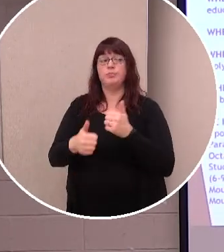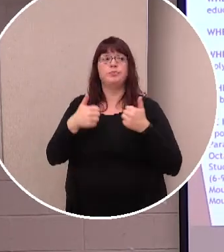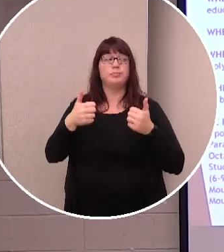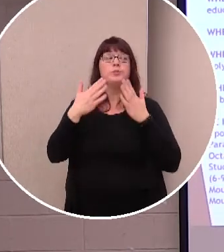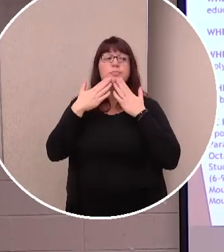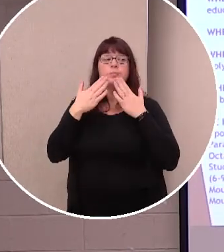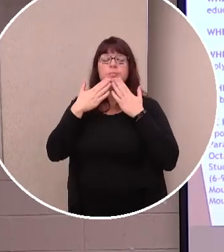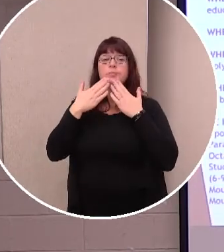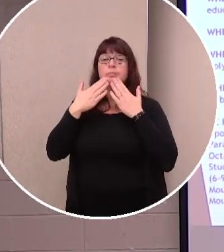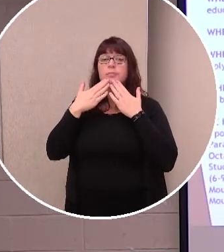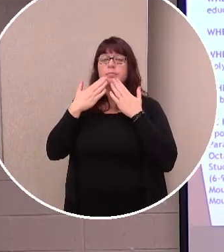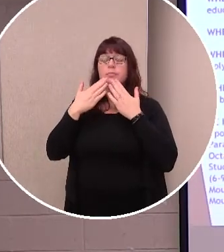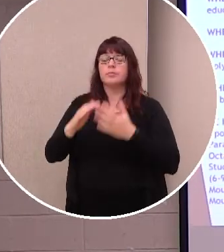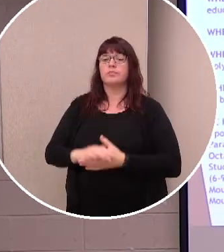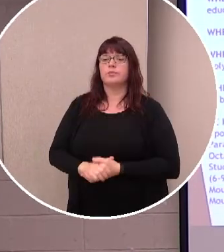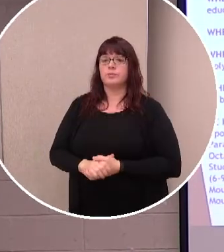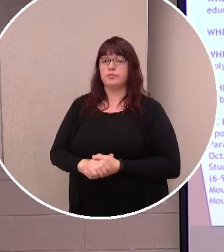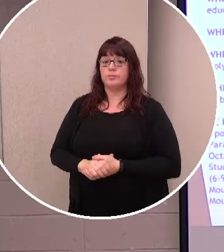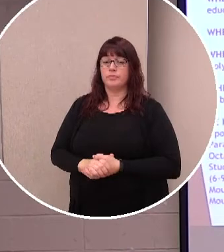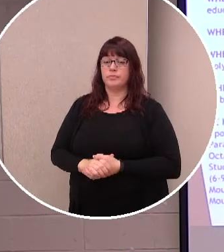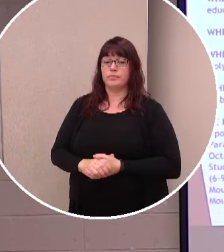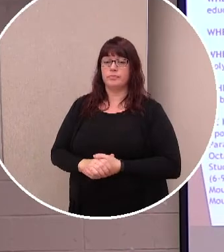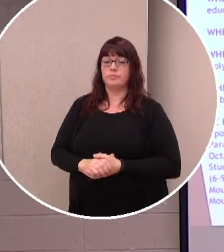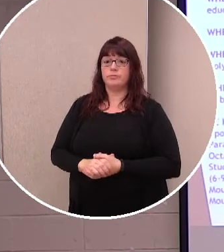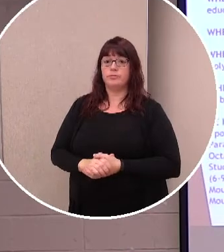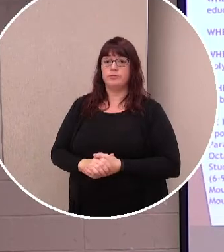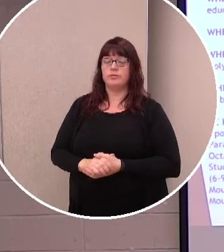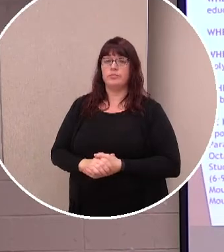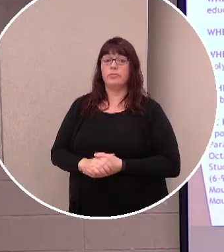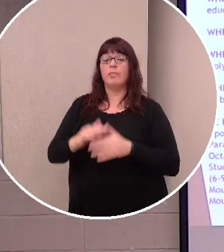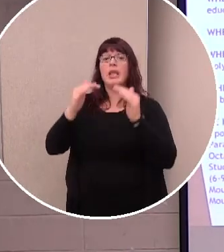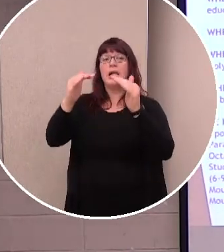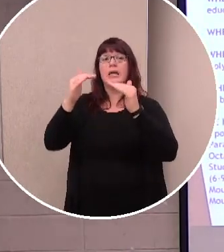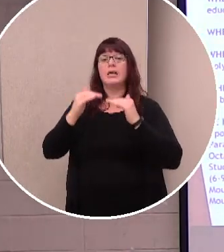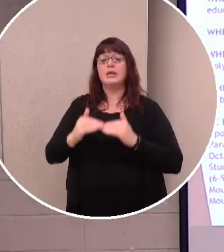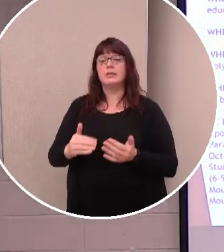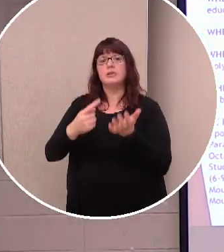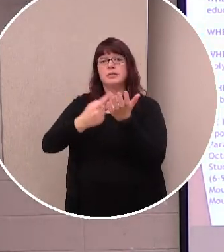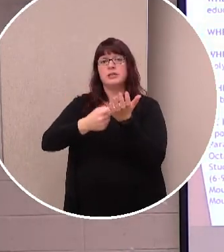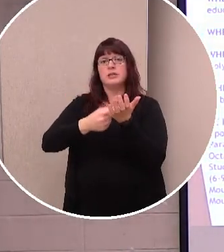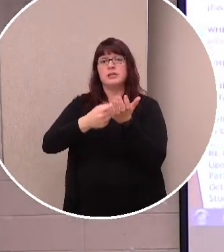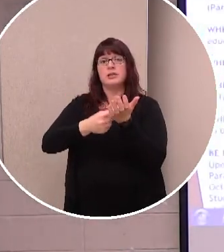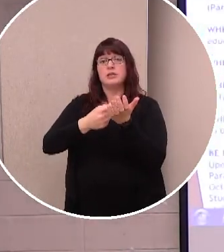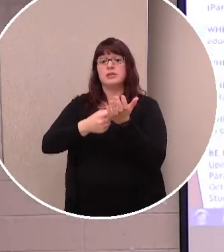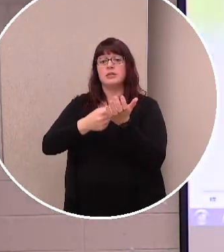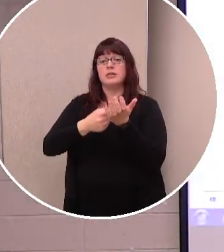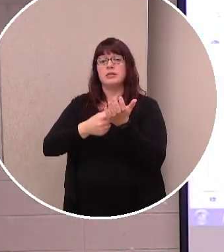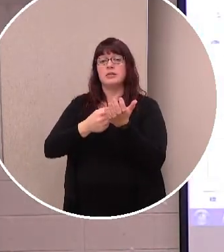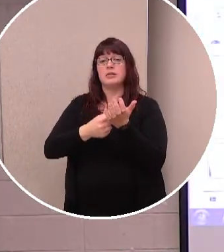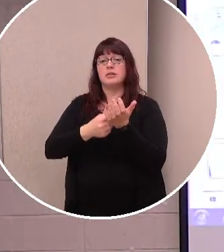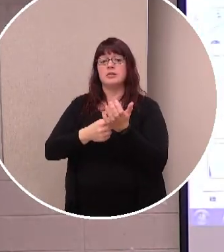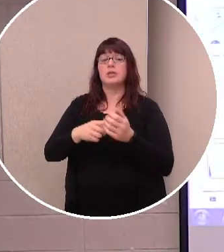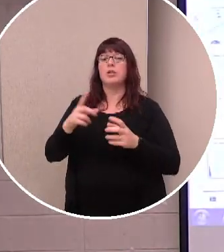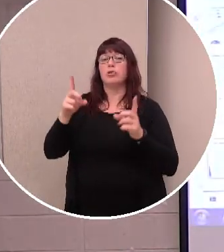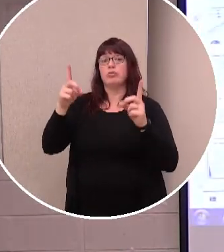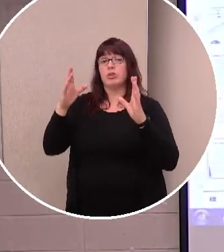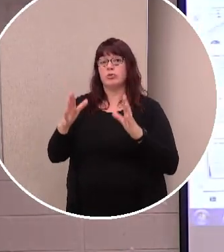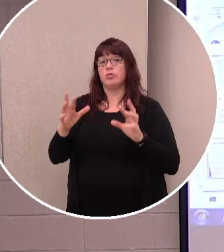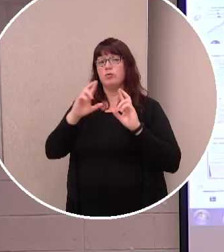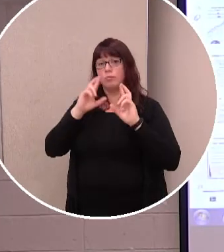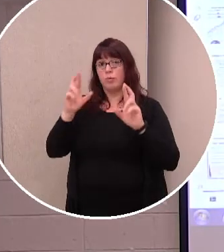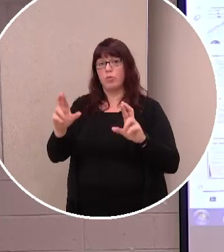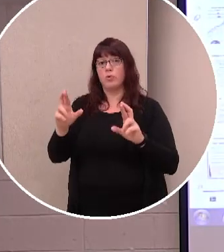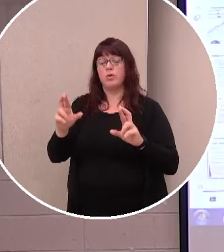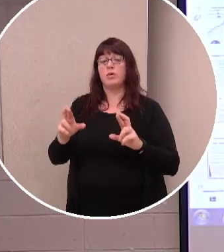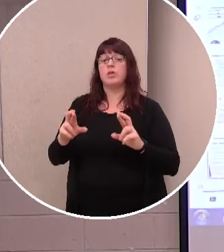that. The next piece of business that we will move to now is our director's report, and